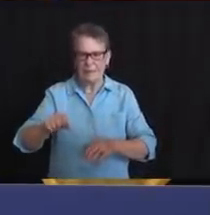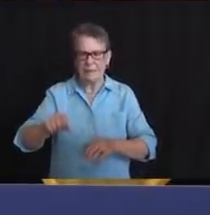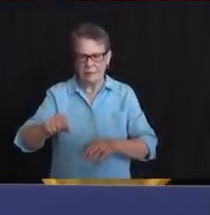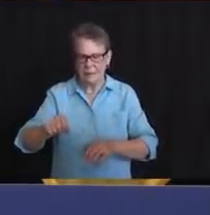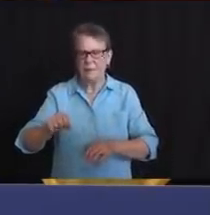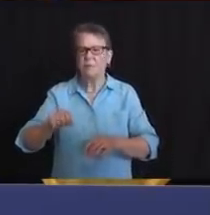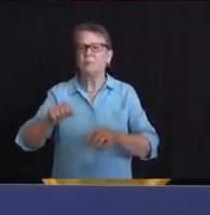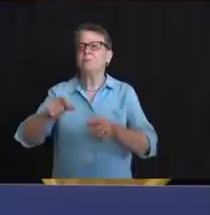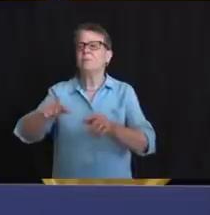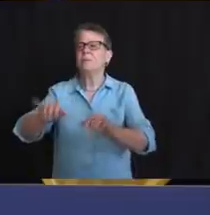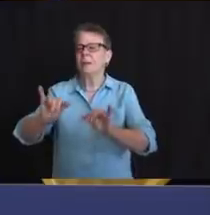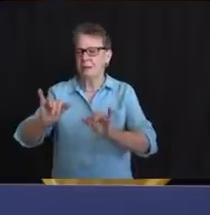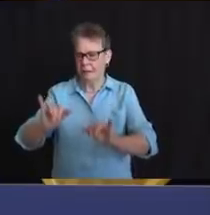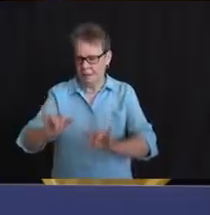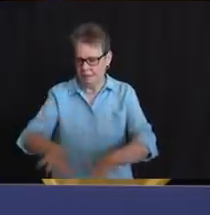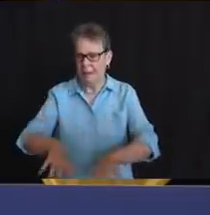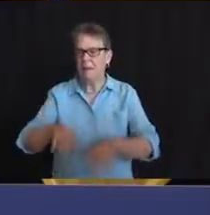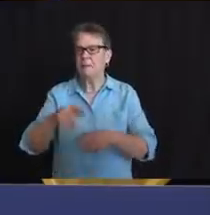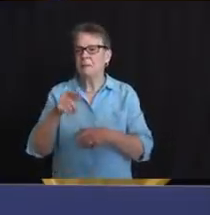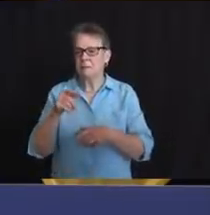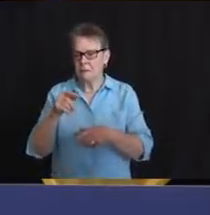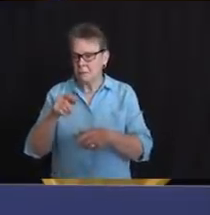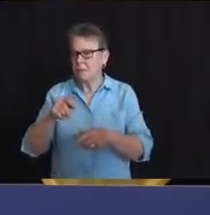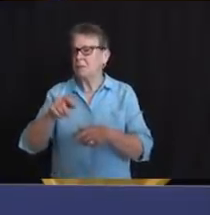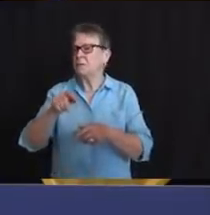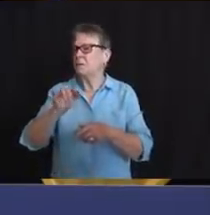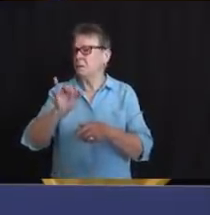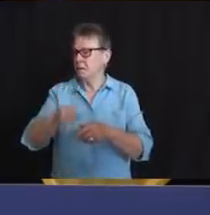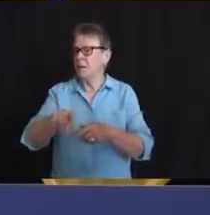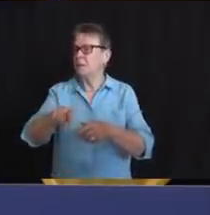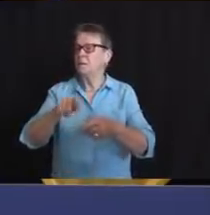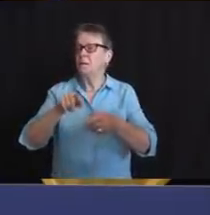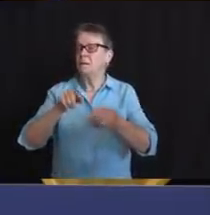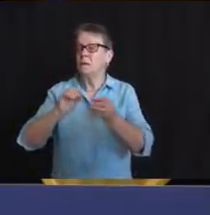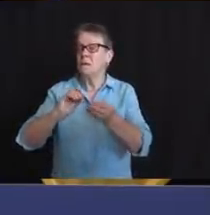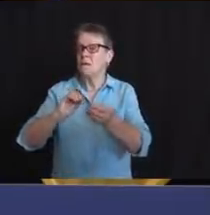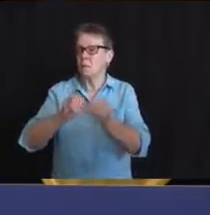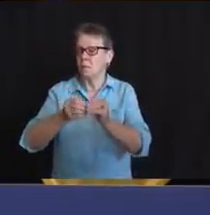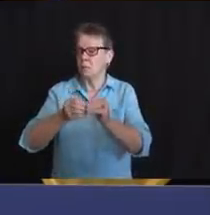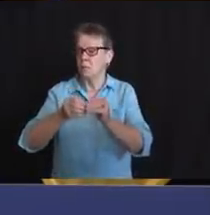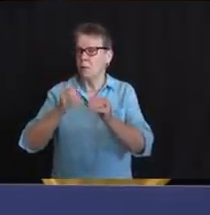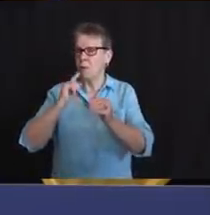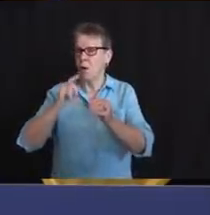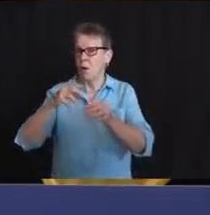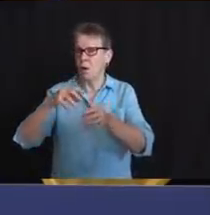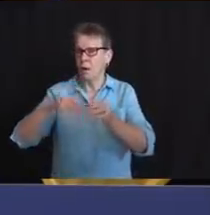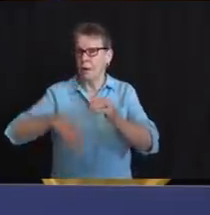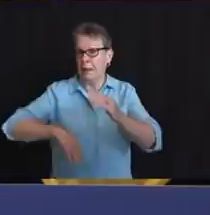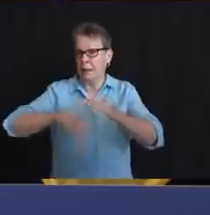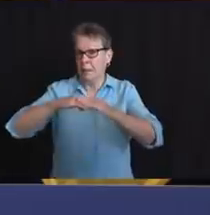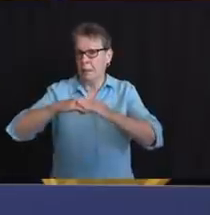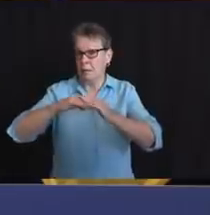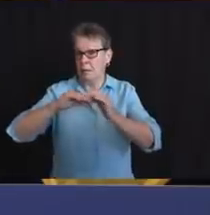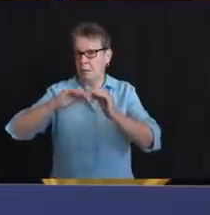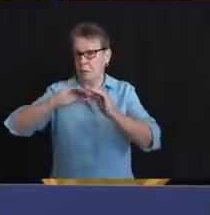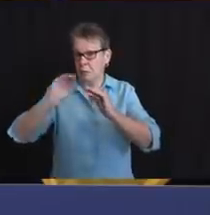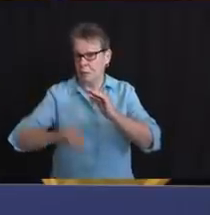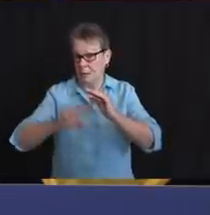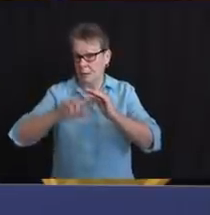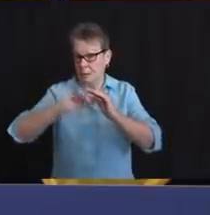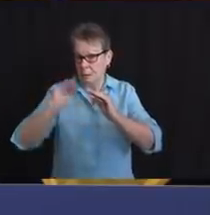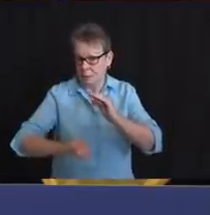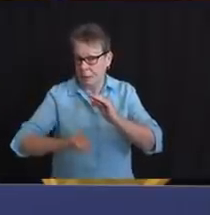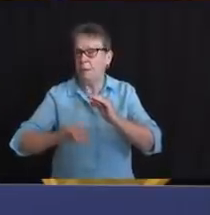Thank you. Welcome back. How are you feeling? I'm feeling great, Governor. Thank you so much. Fully recovered? Fully recovered. Good